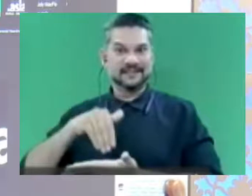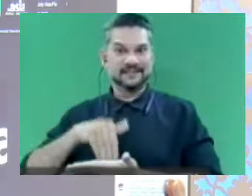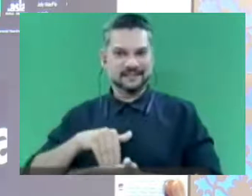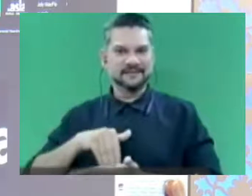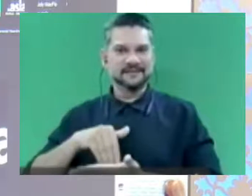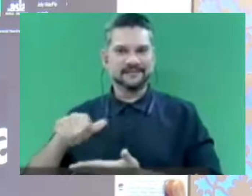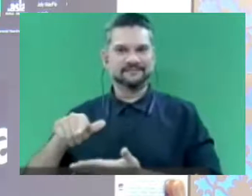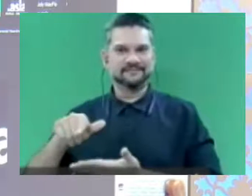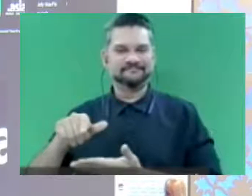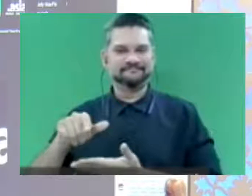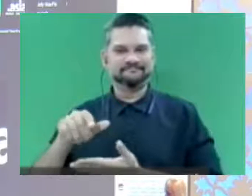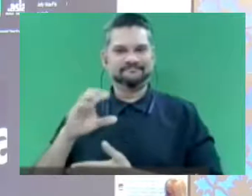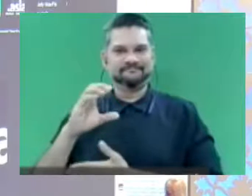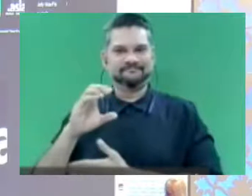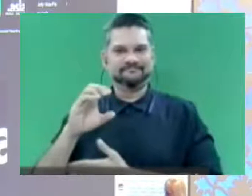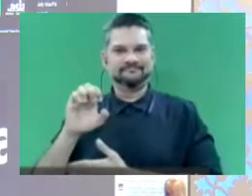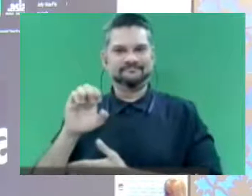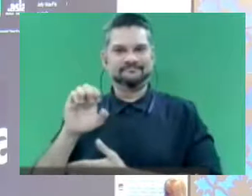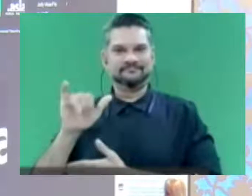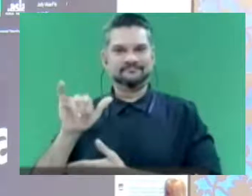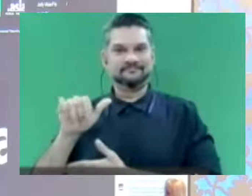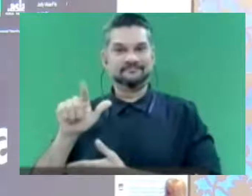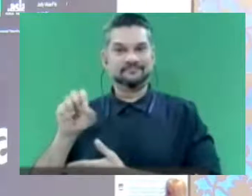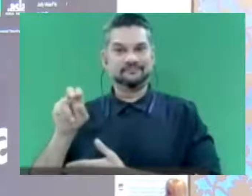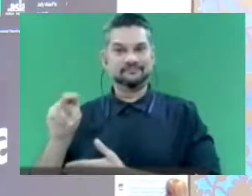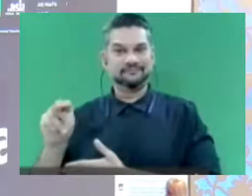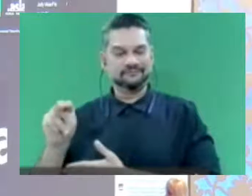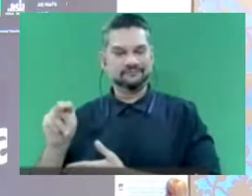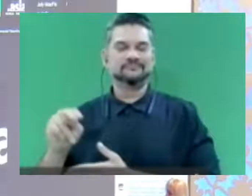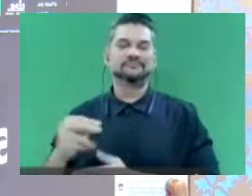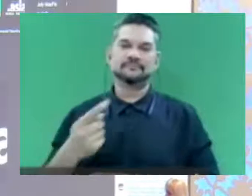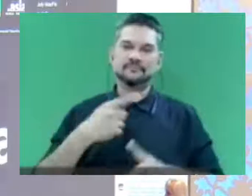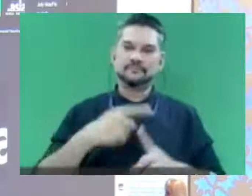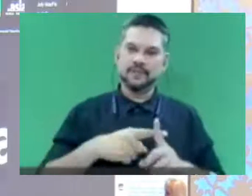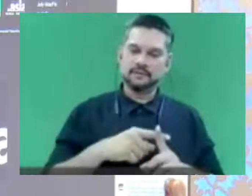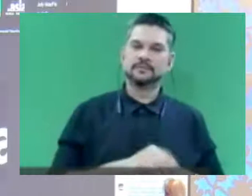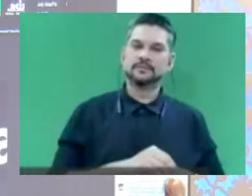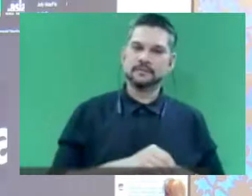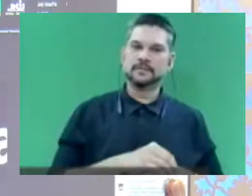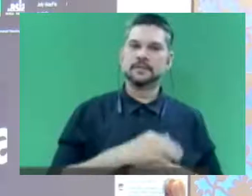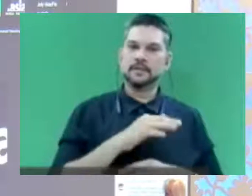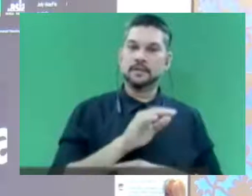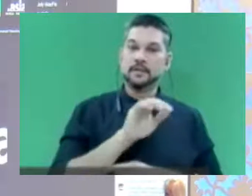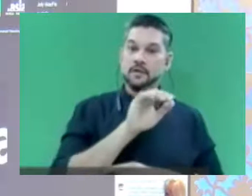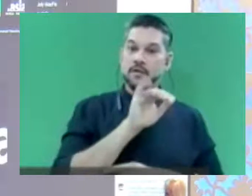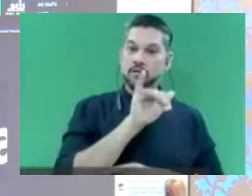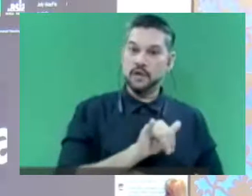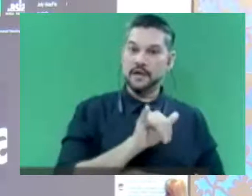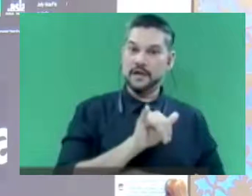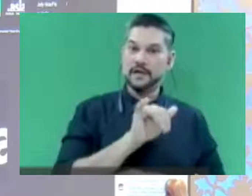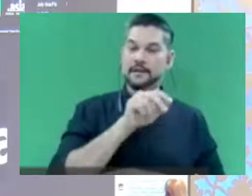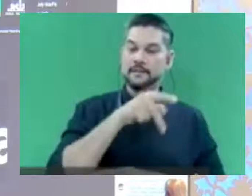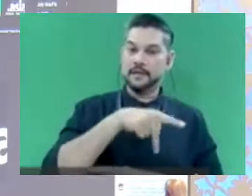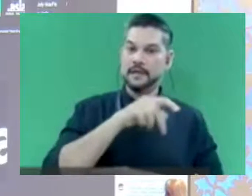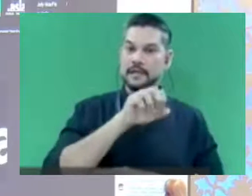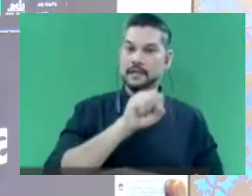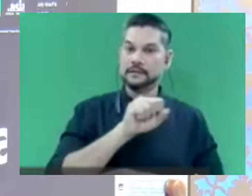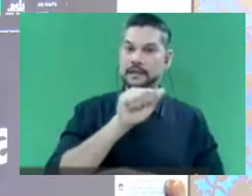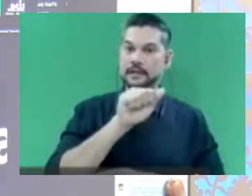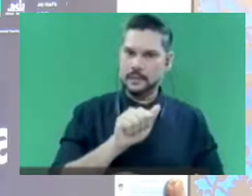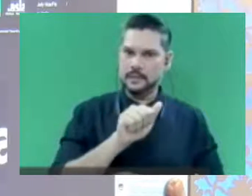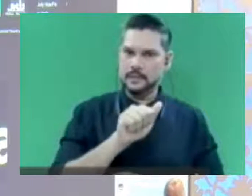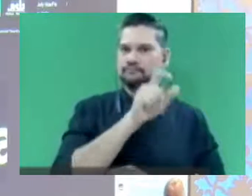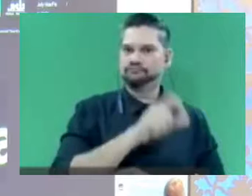Vashkar Bhattacharjee from Bangladesh, from the YPSA and a focal point on disability